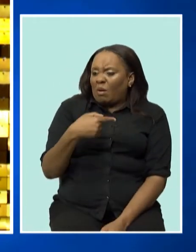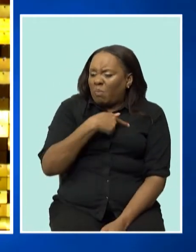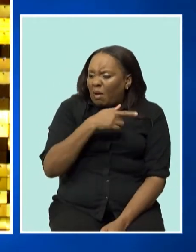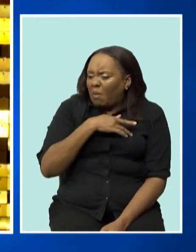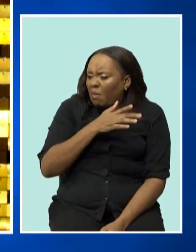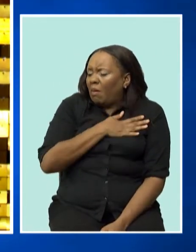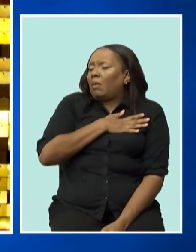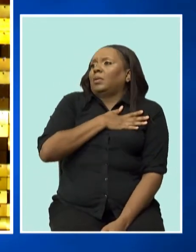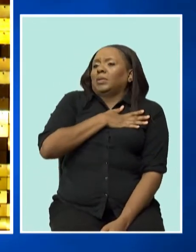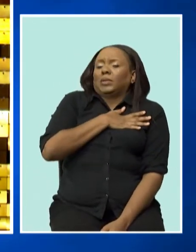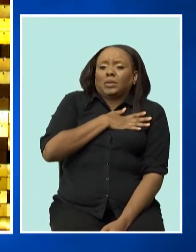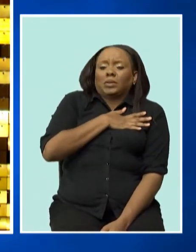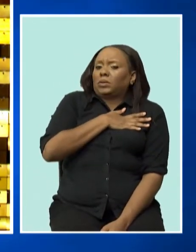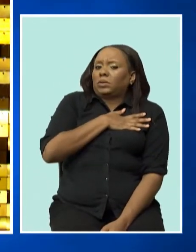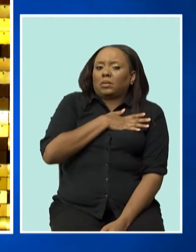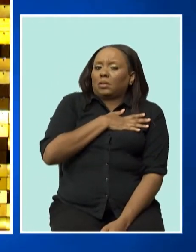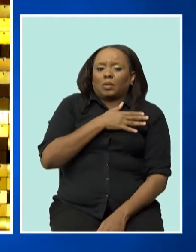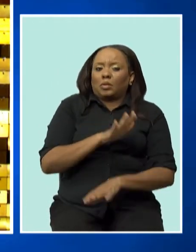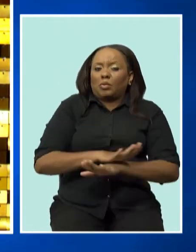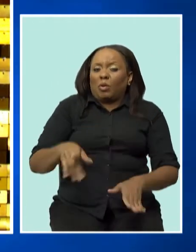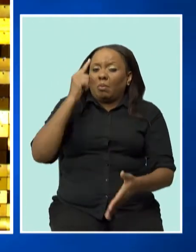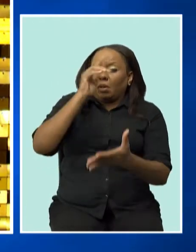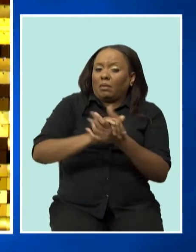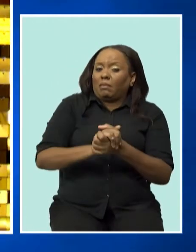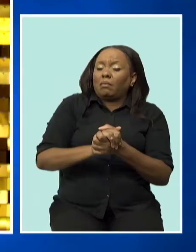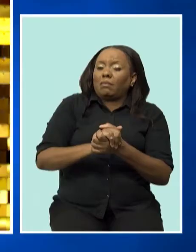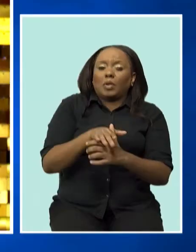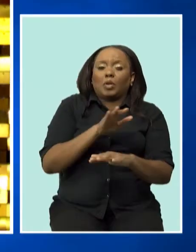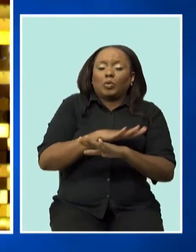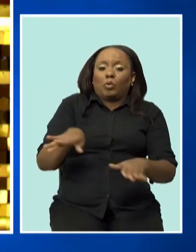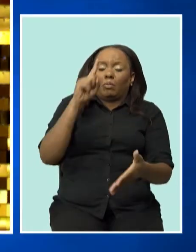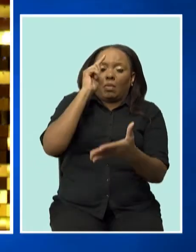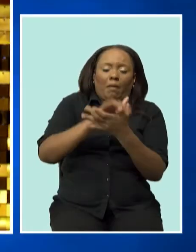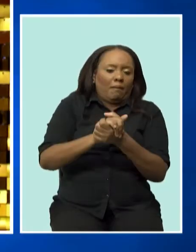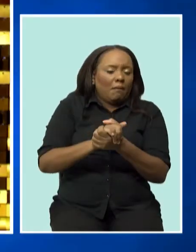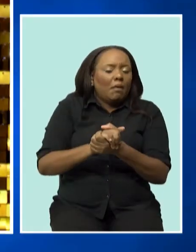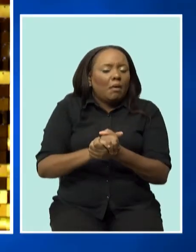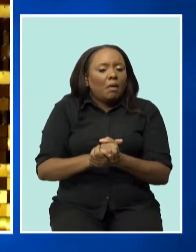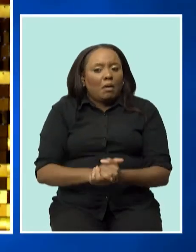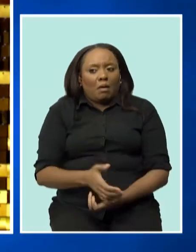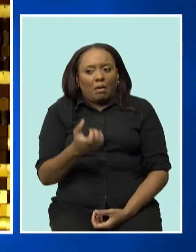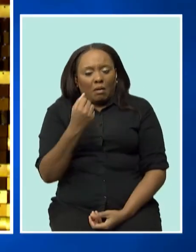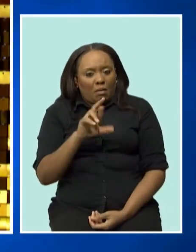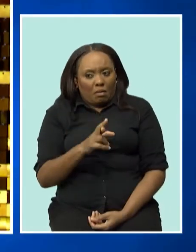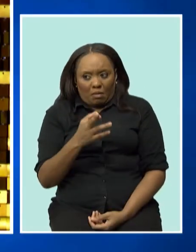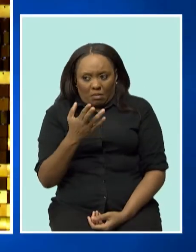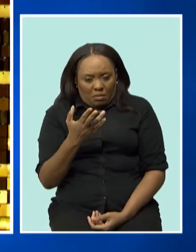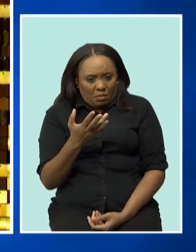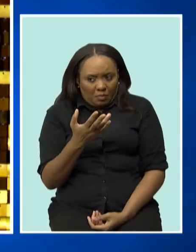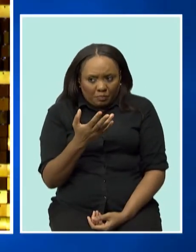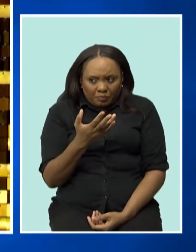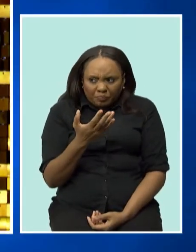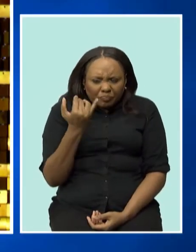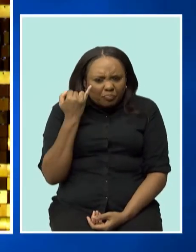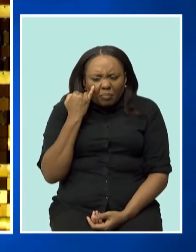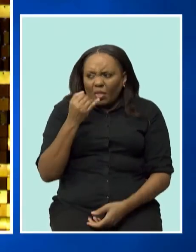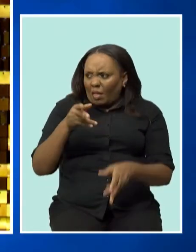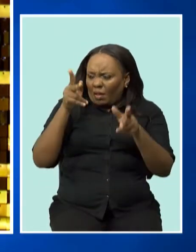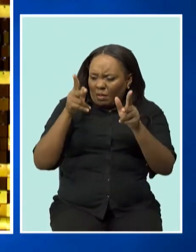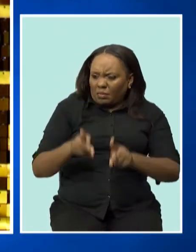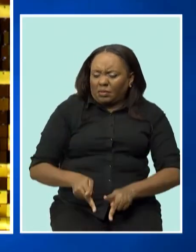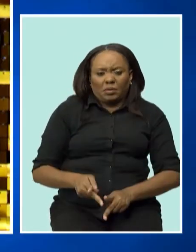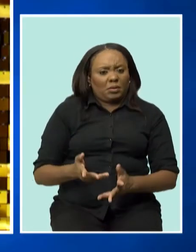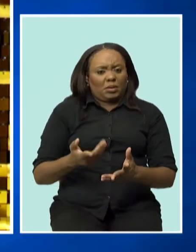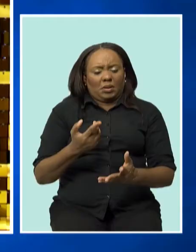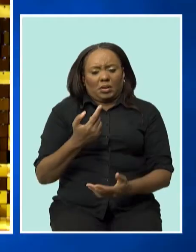them, nor should you live up to or do anything to demonstrate to the person